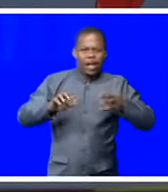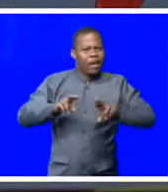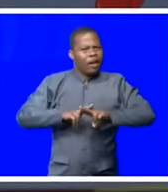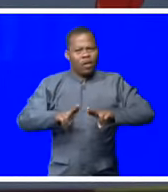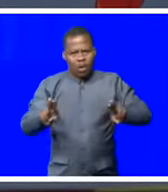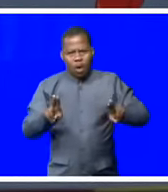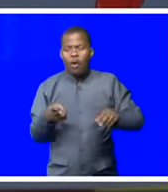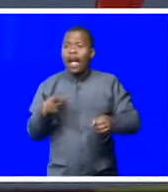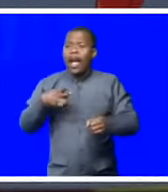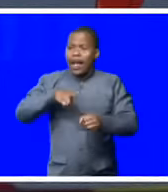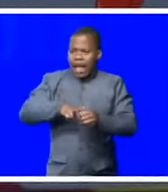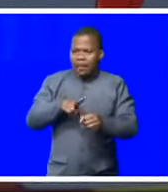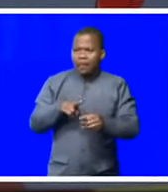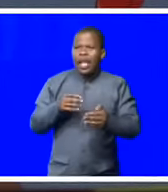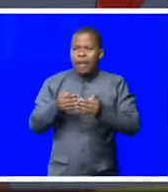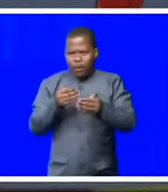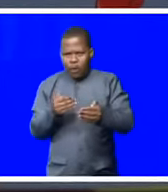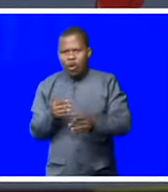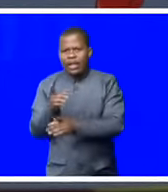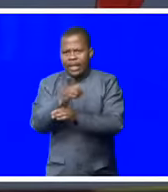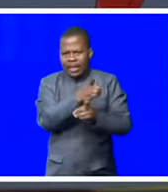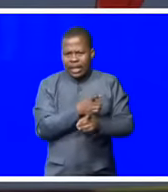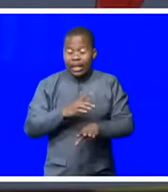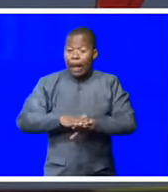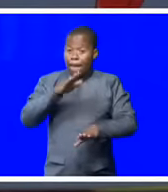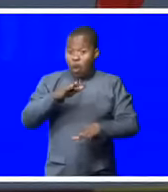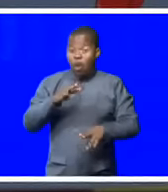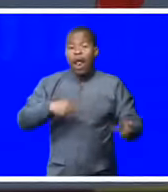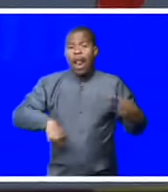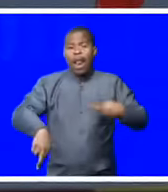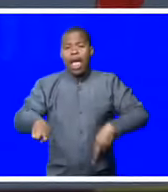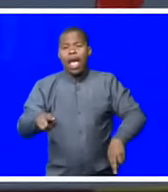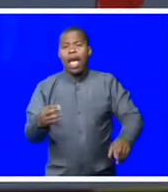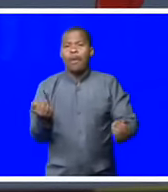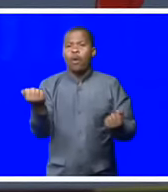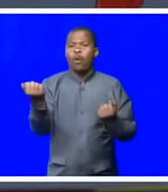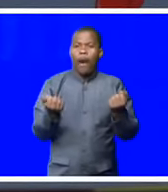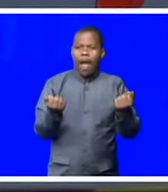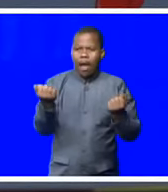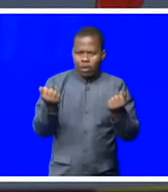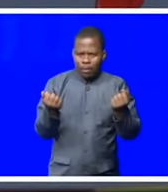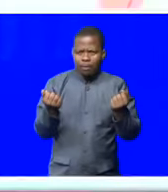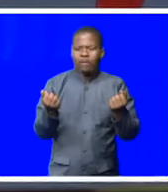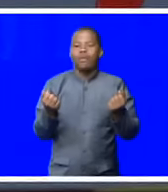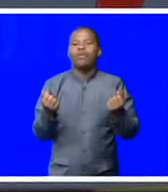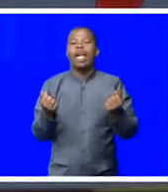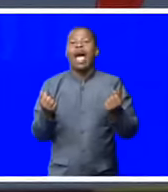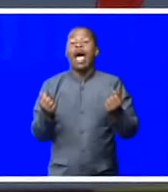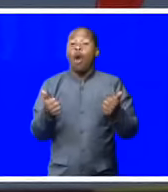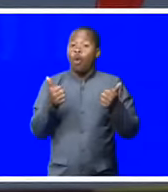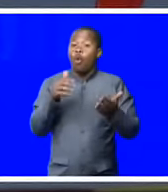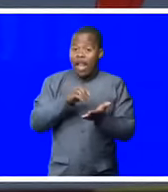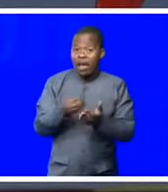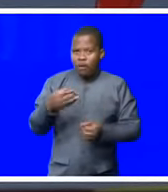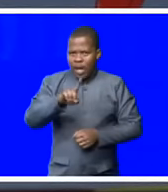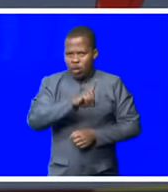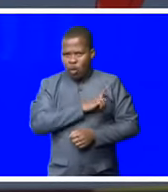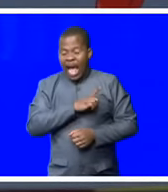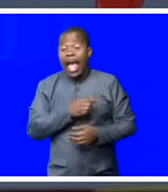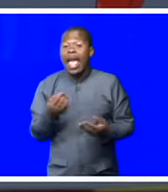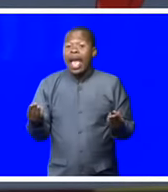this discussion earlier on that you see, tourists love their cars. They love their